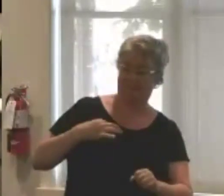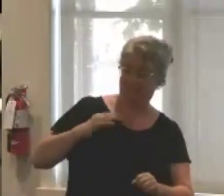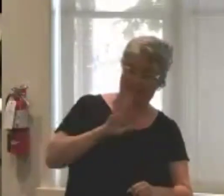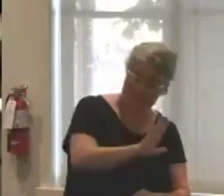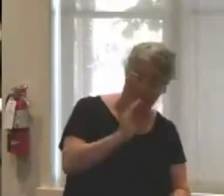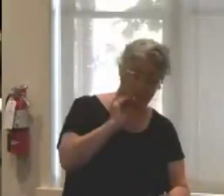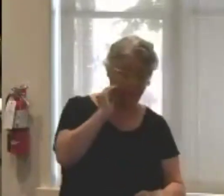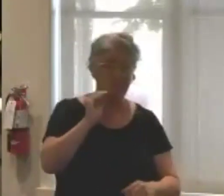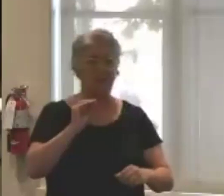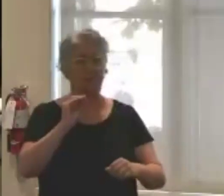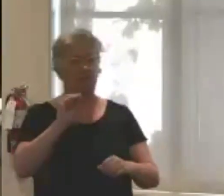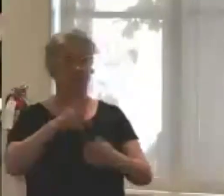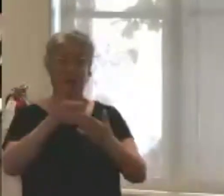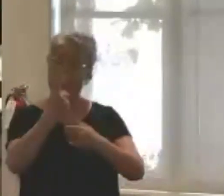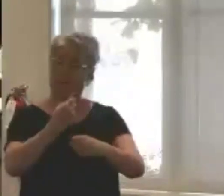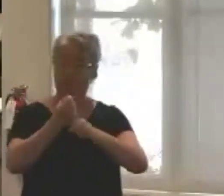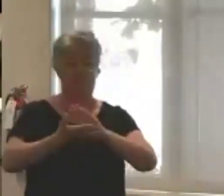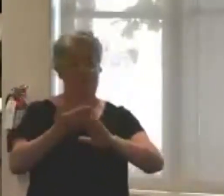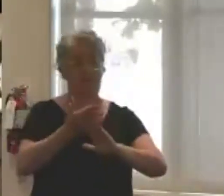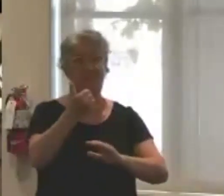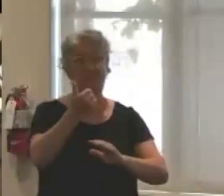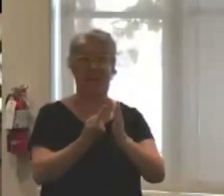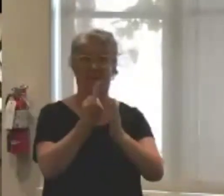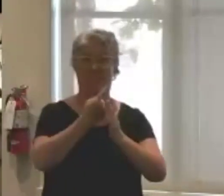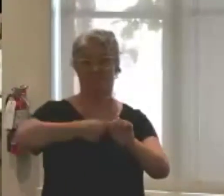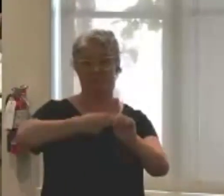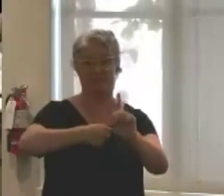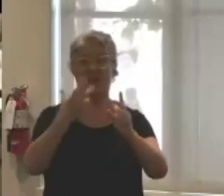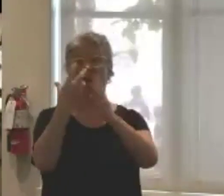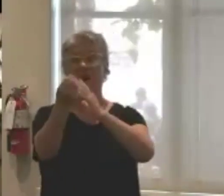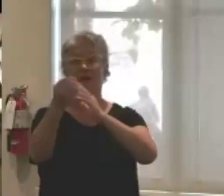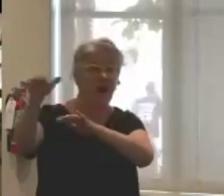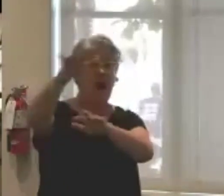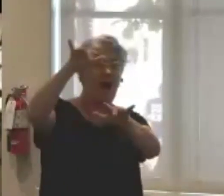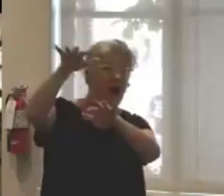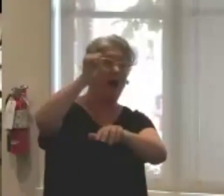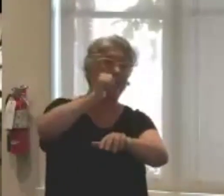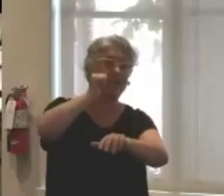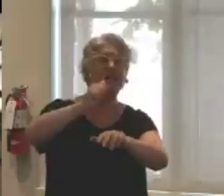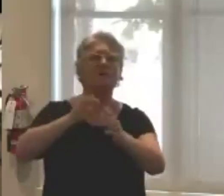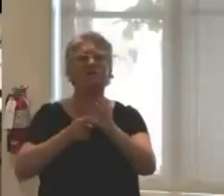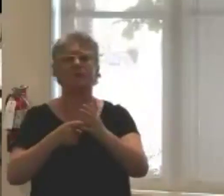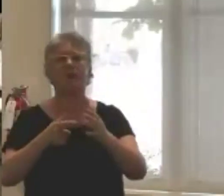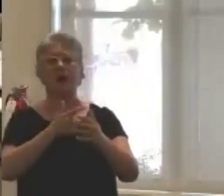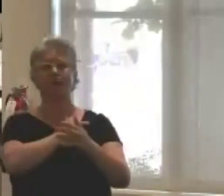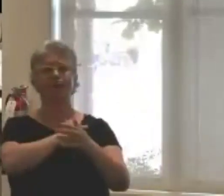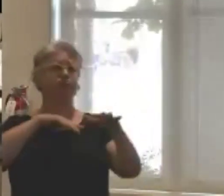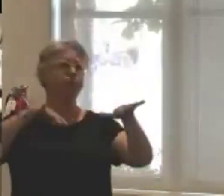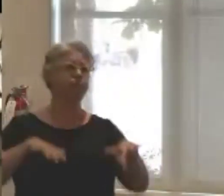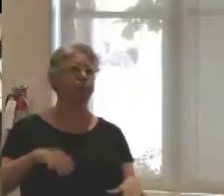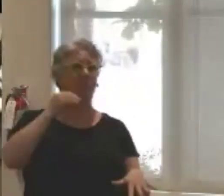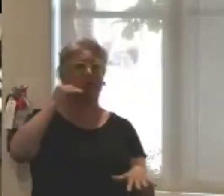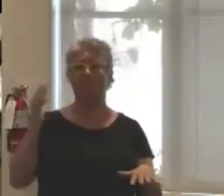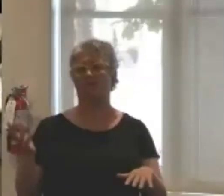their home, because it is a year-long program, 10 hours a month. So they're not going to be out and about every single day. There will be a lazy Sunday where they just chill at